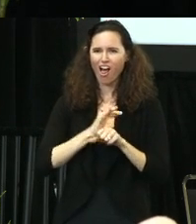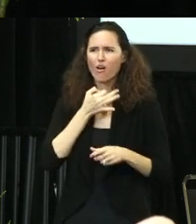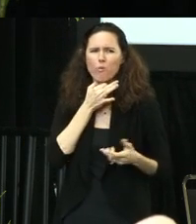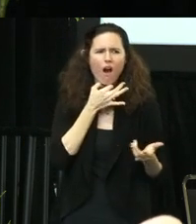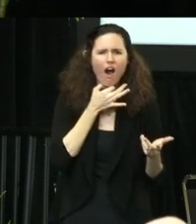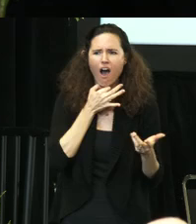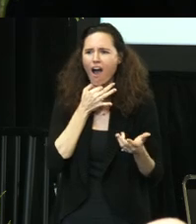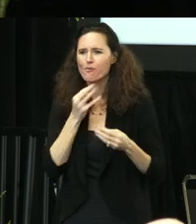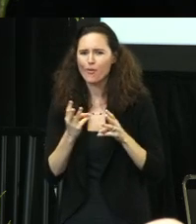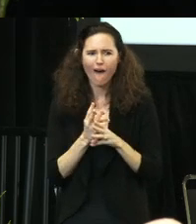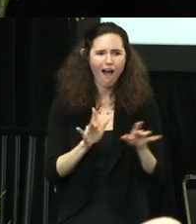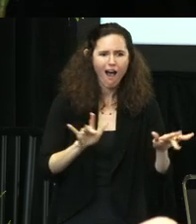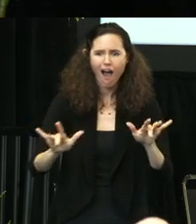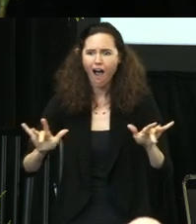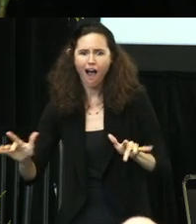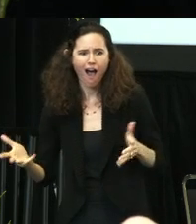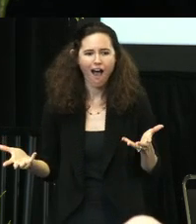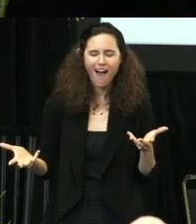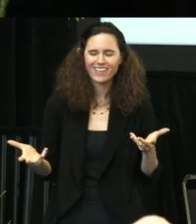world.